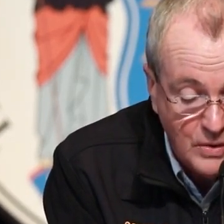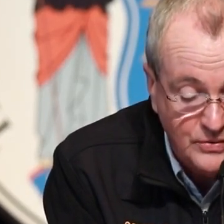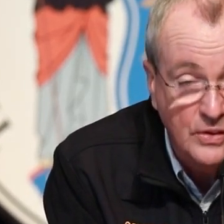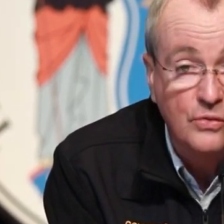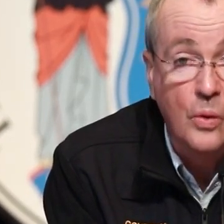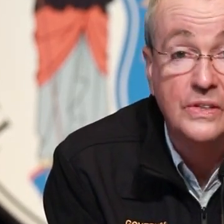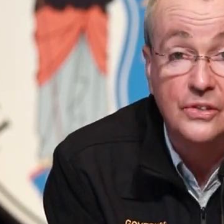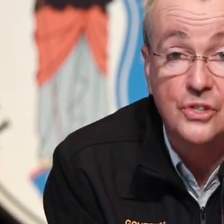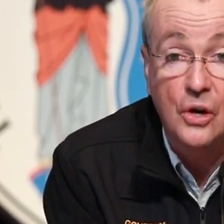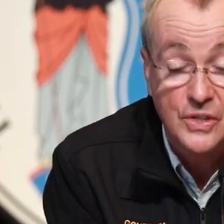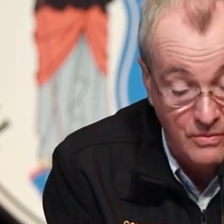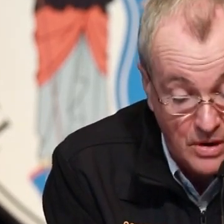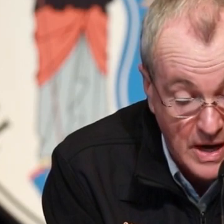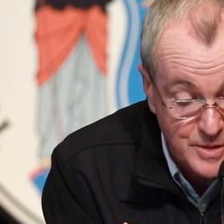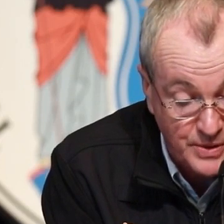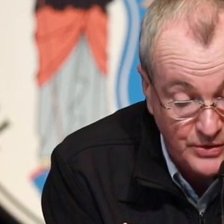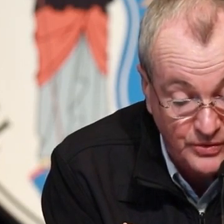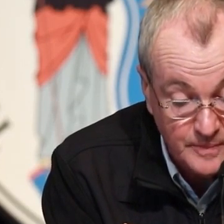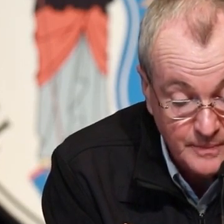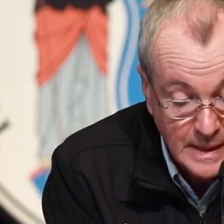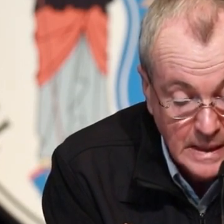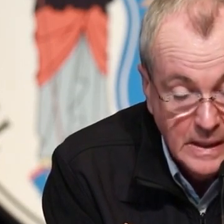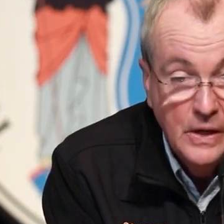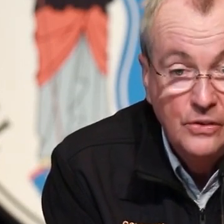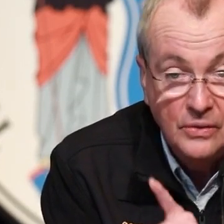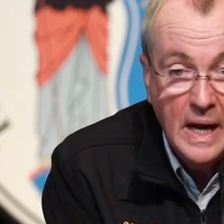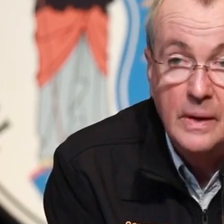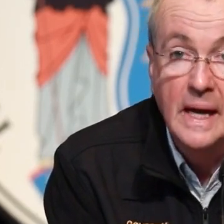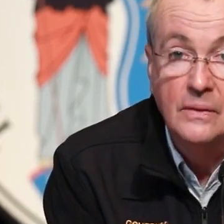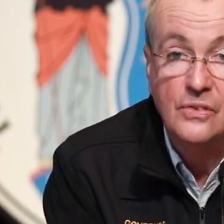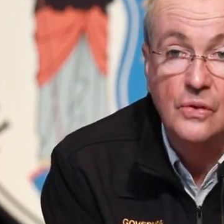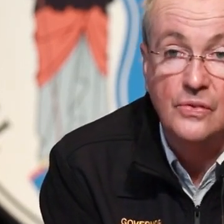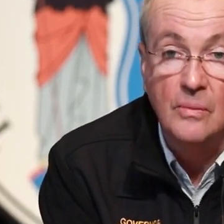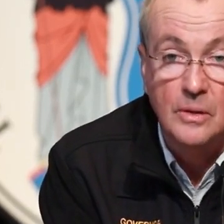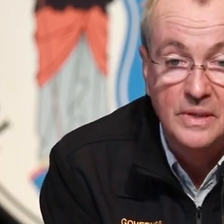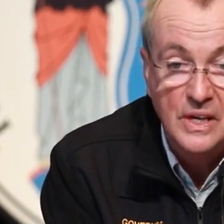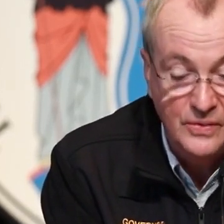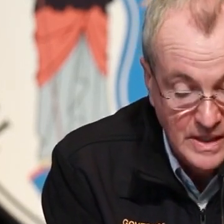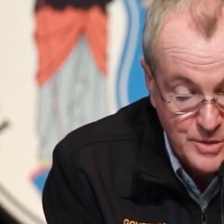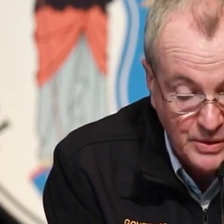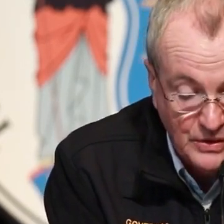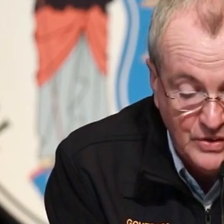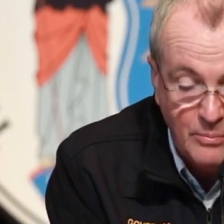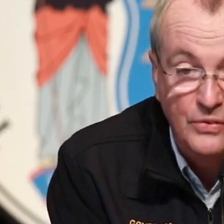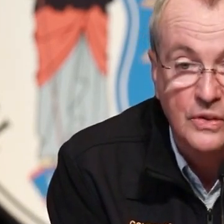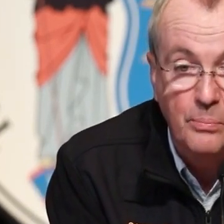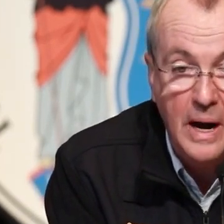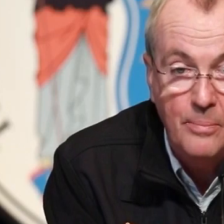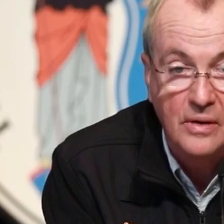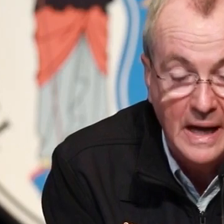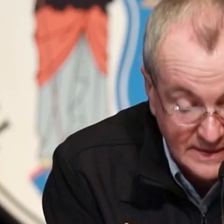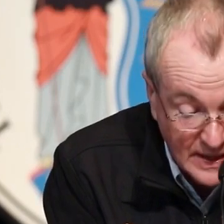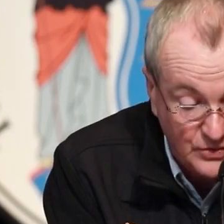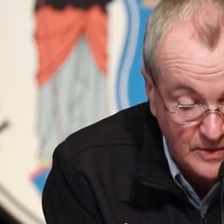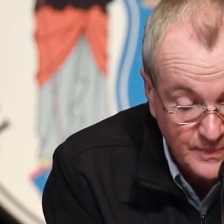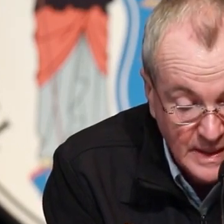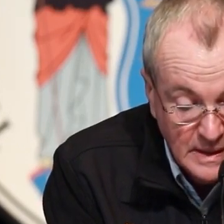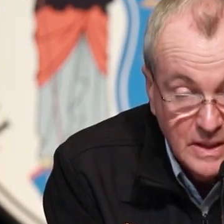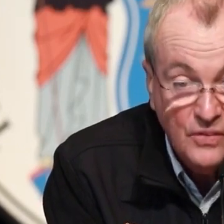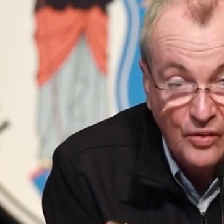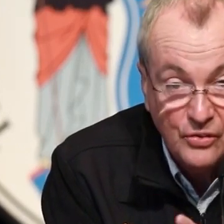814 residents were discharged from our hospitals. So now, again, let's do something a little bit differently. Let's put these numbers into proper